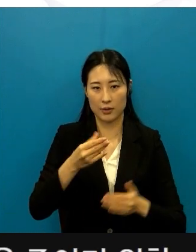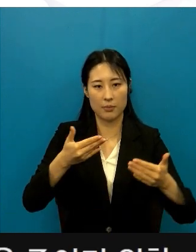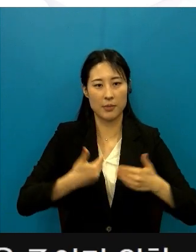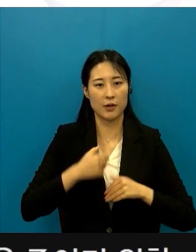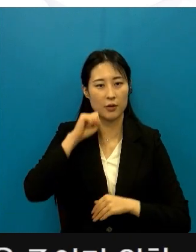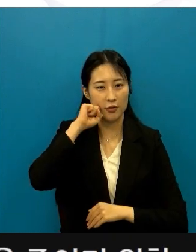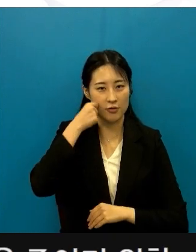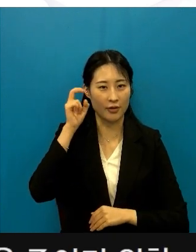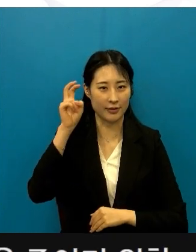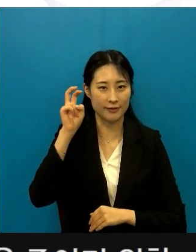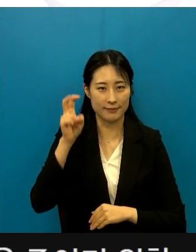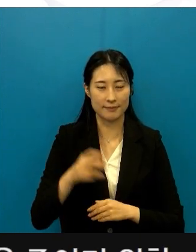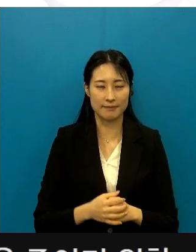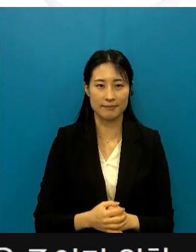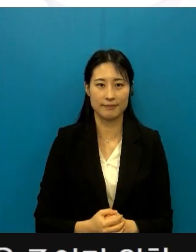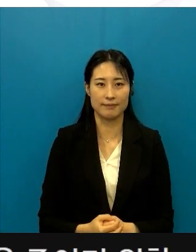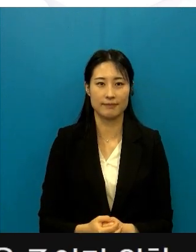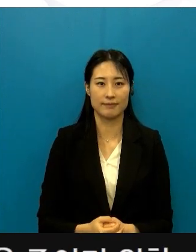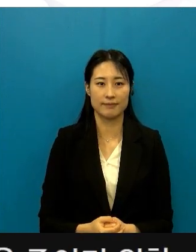sure. I think that